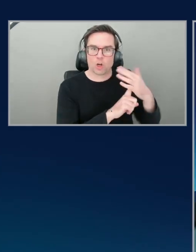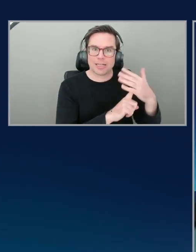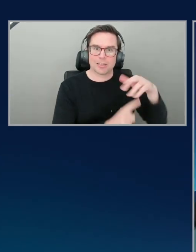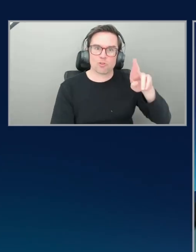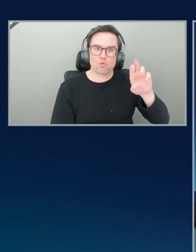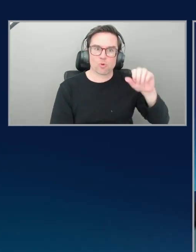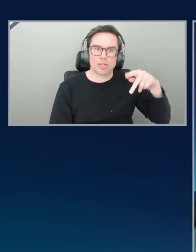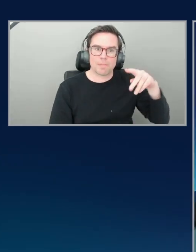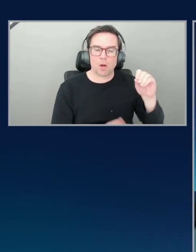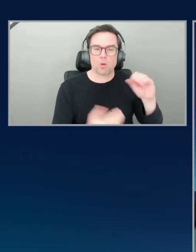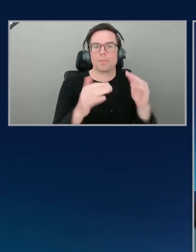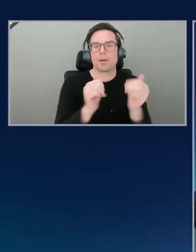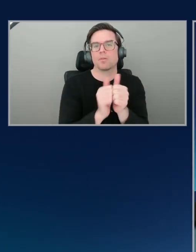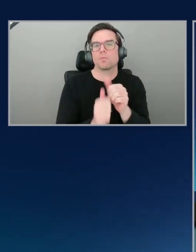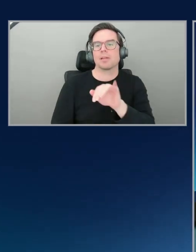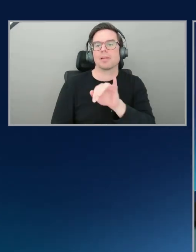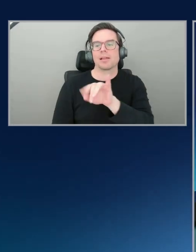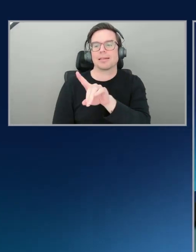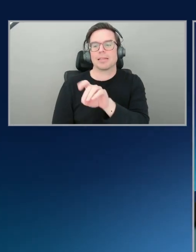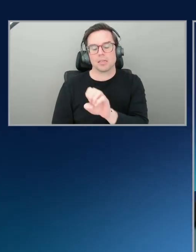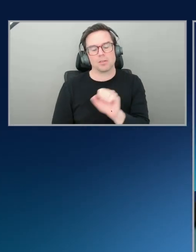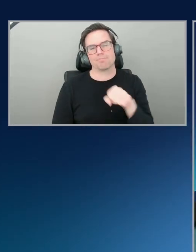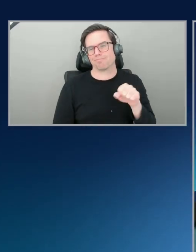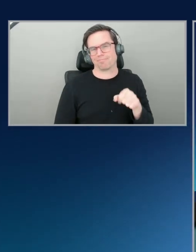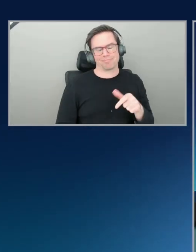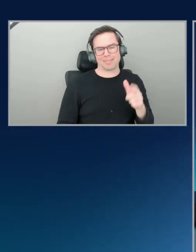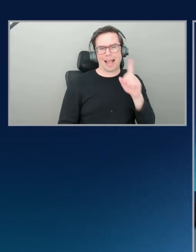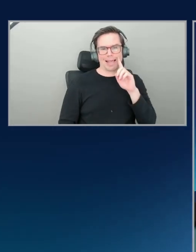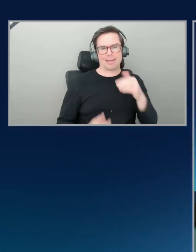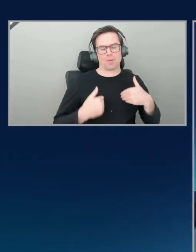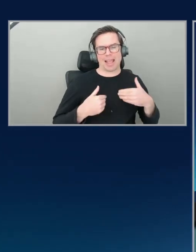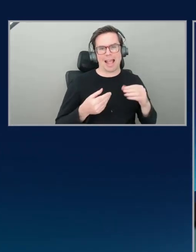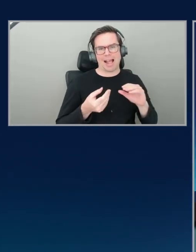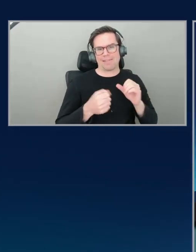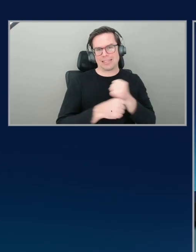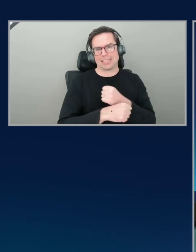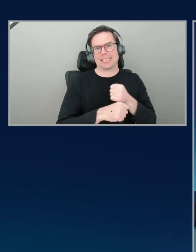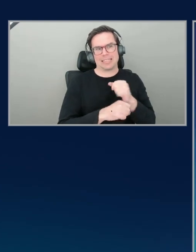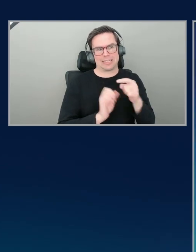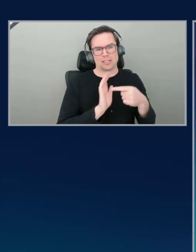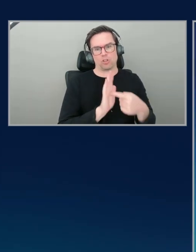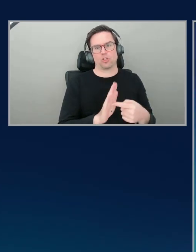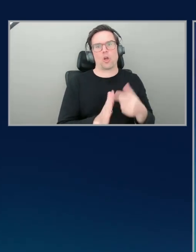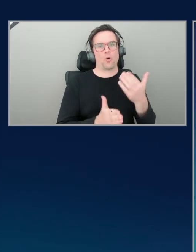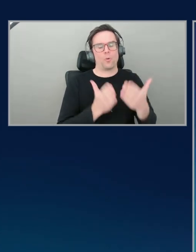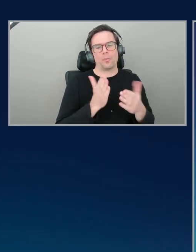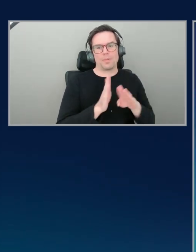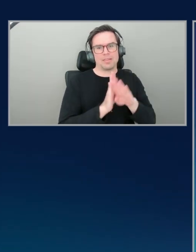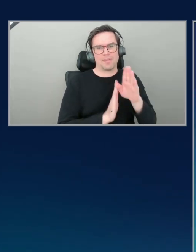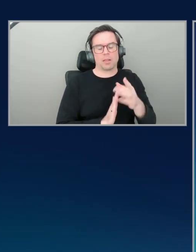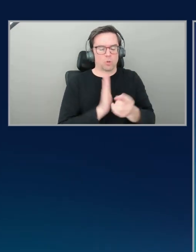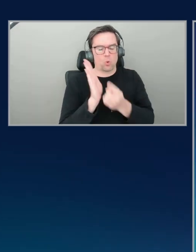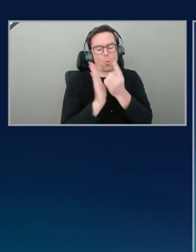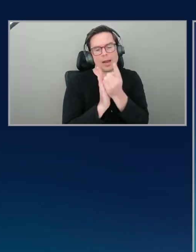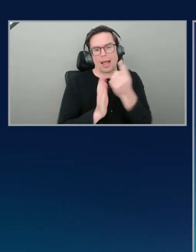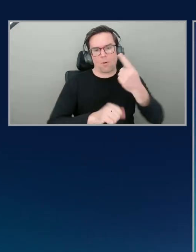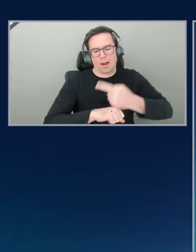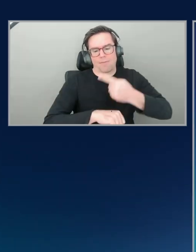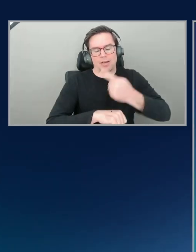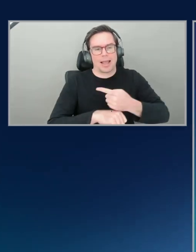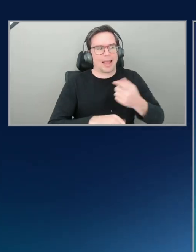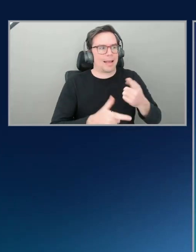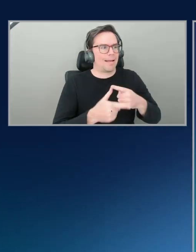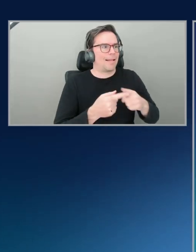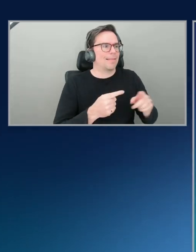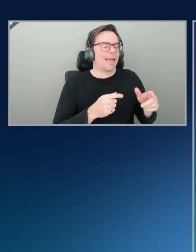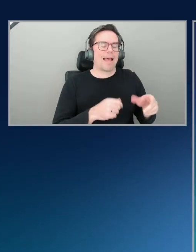have statistics saying that developers maybe develop one hour a day. The rest of the time is doing other stuff. Yeah,